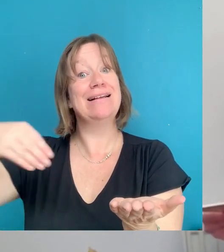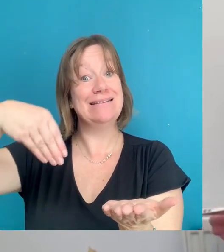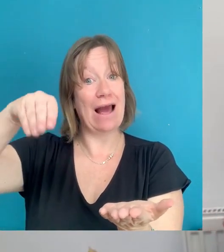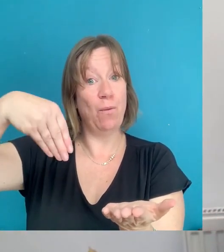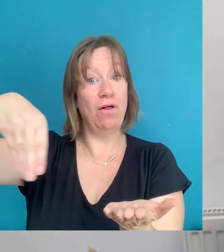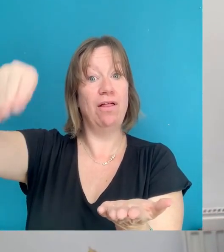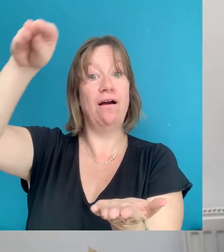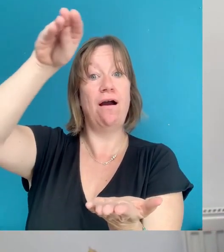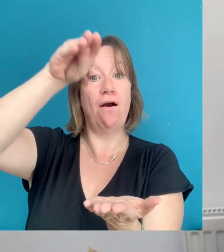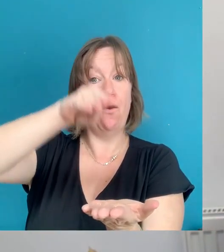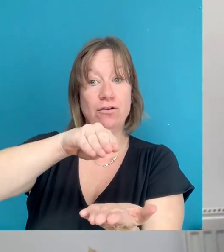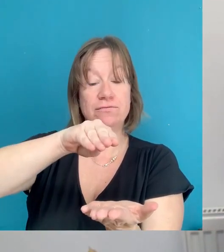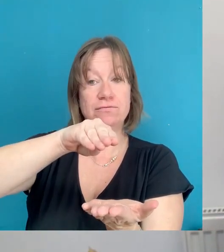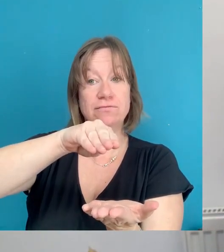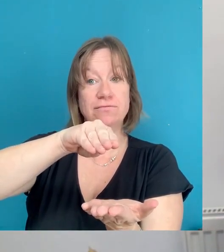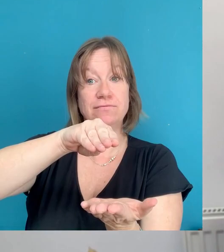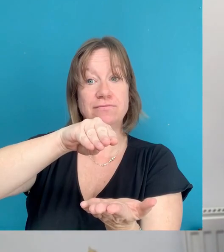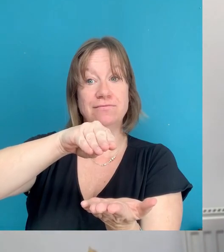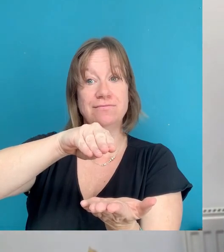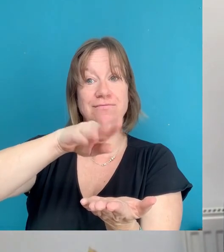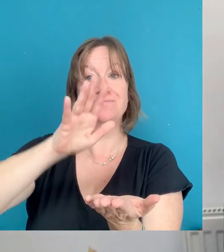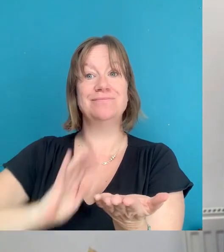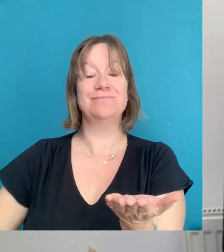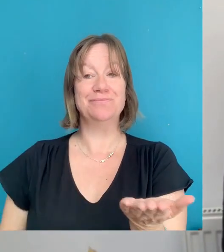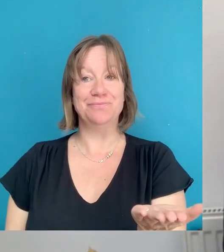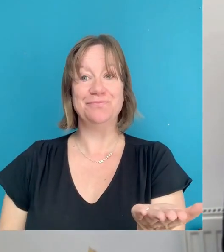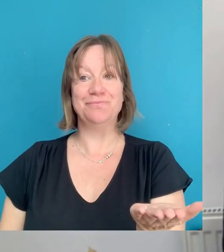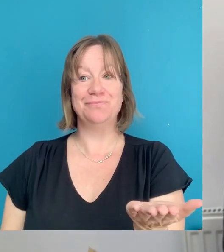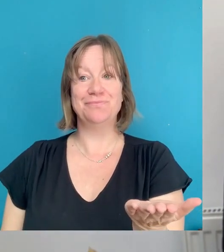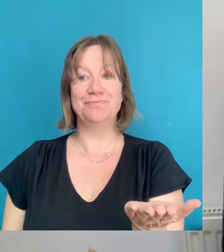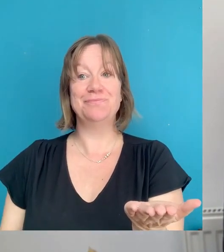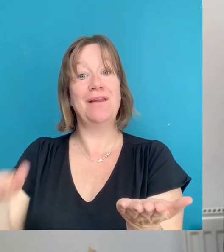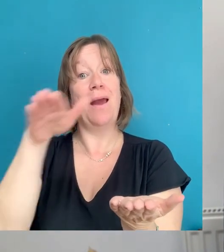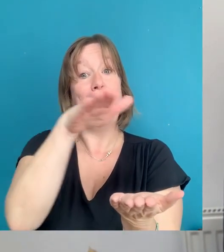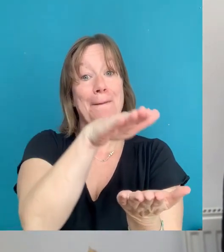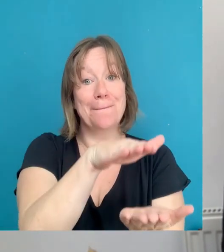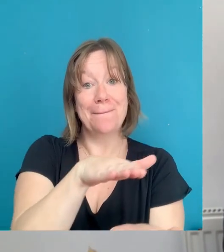And then place the towel on top of the newsprint